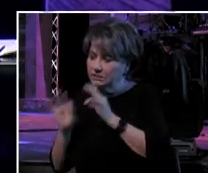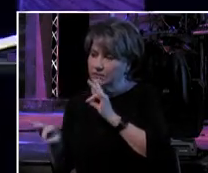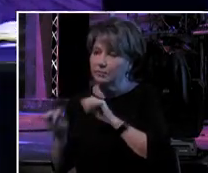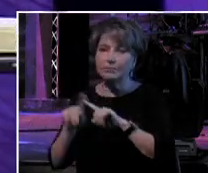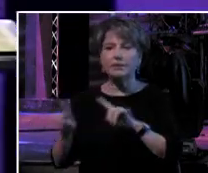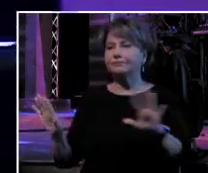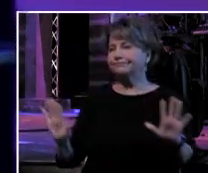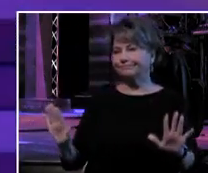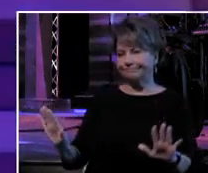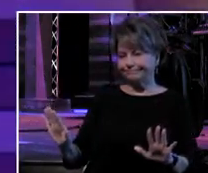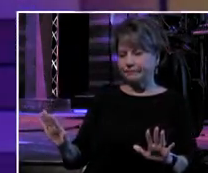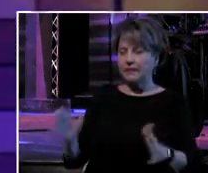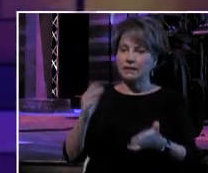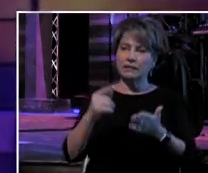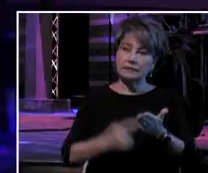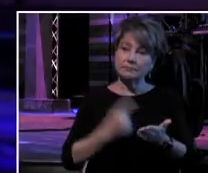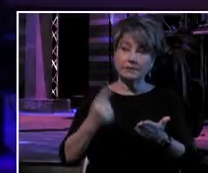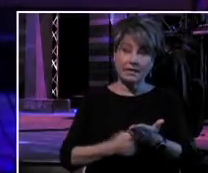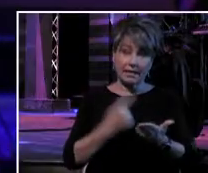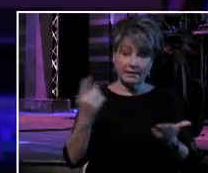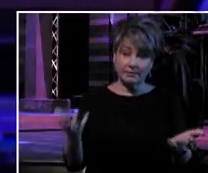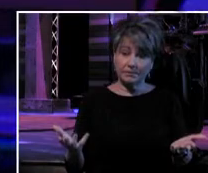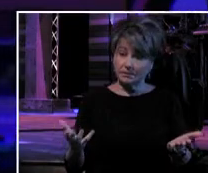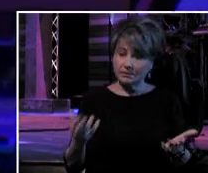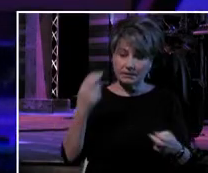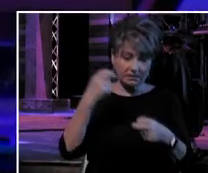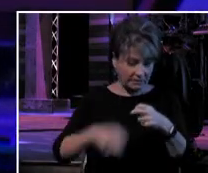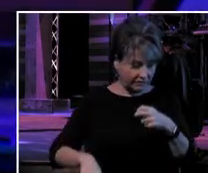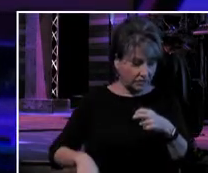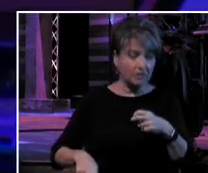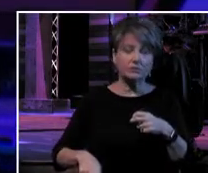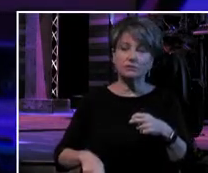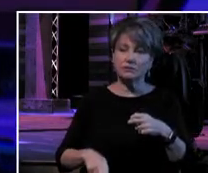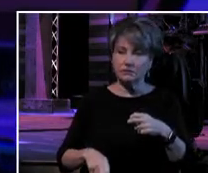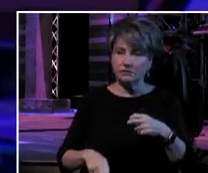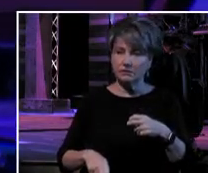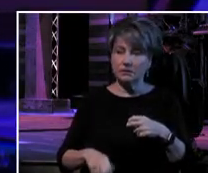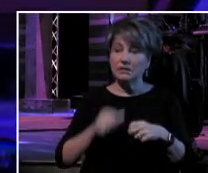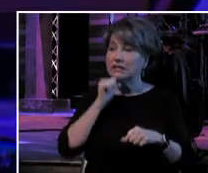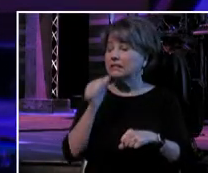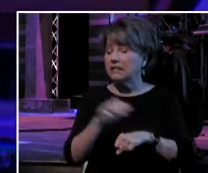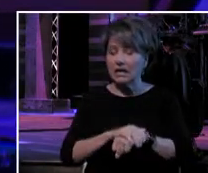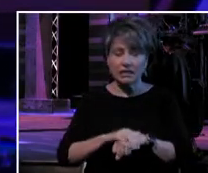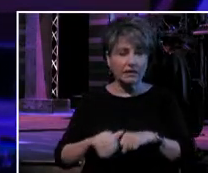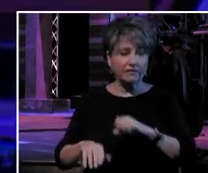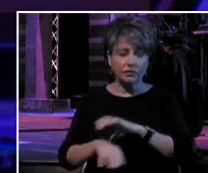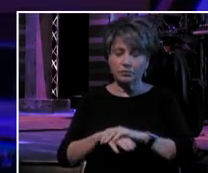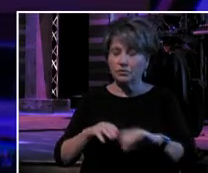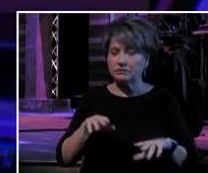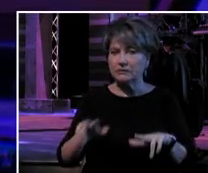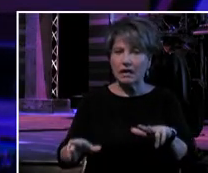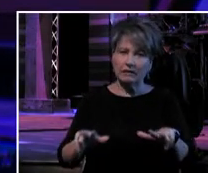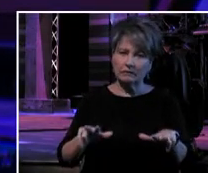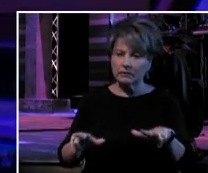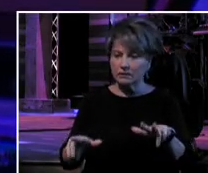learned. There's some times where difficult, uncomfortable, awkward,